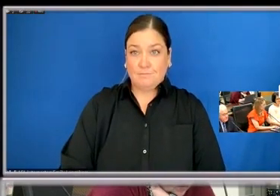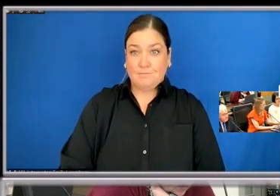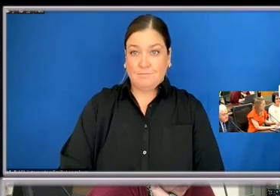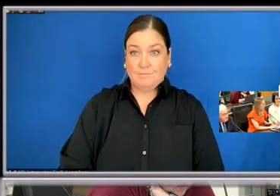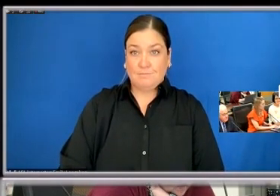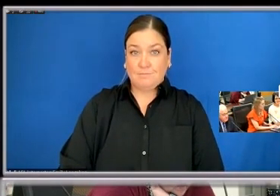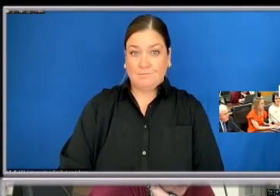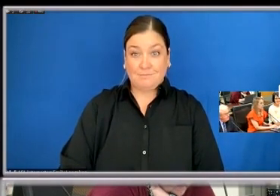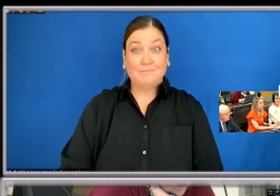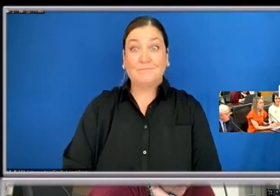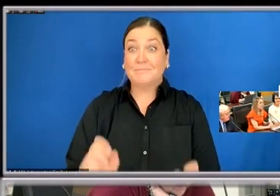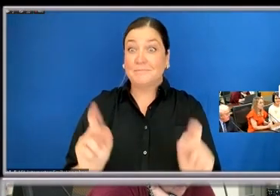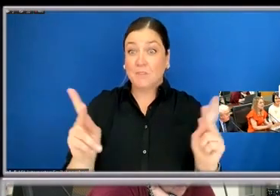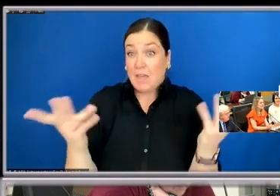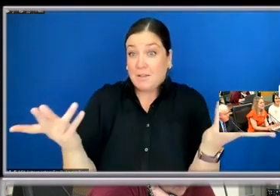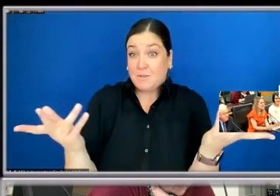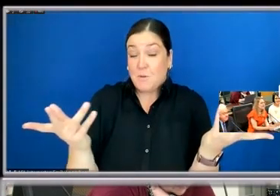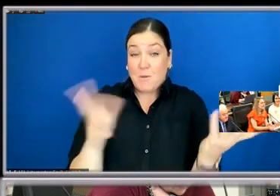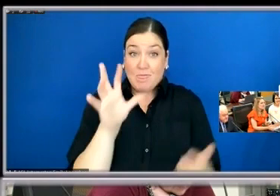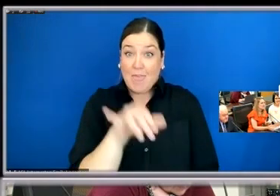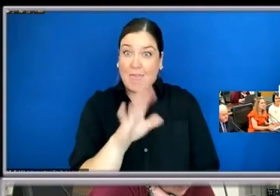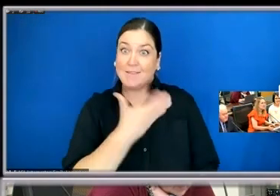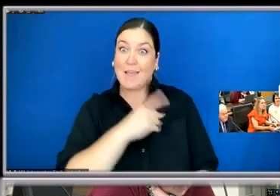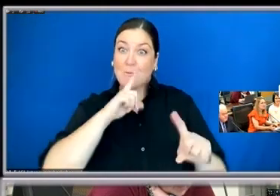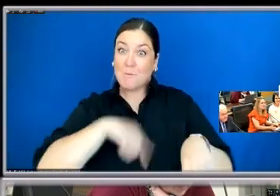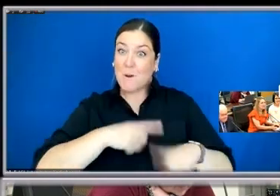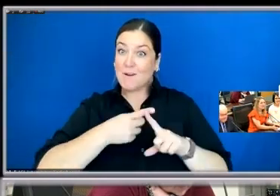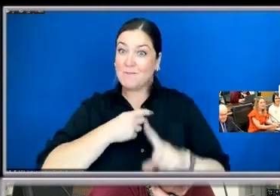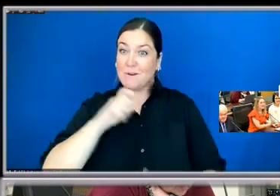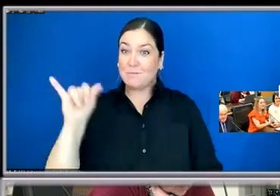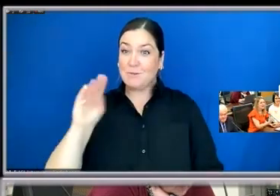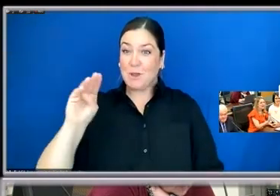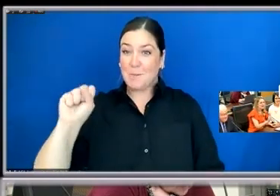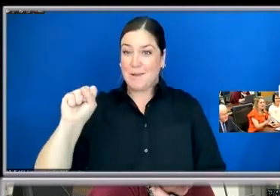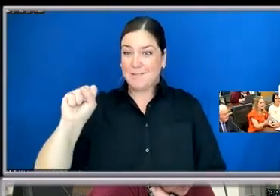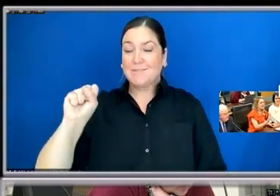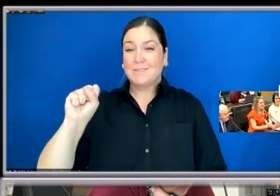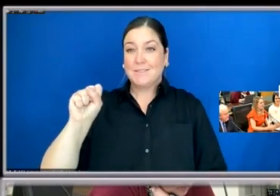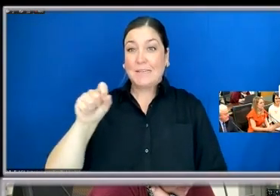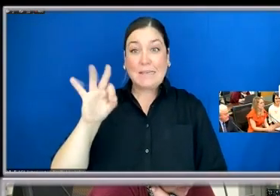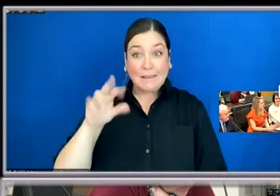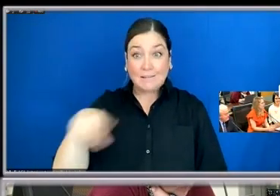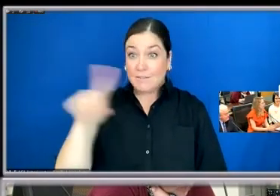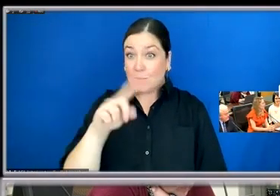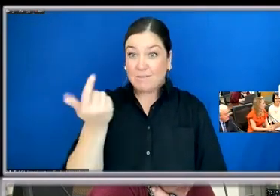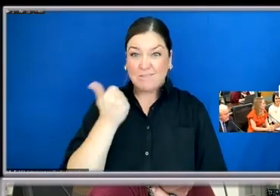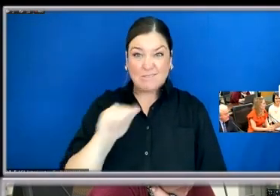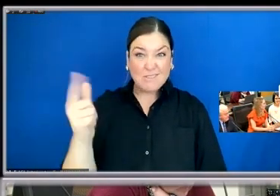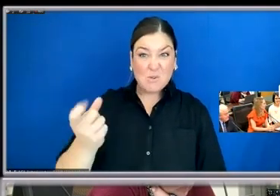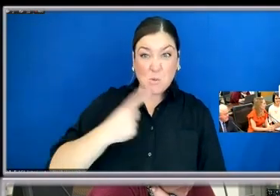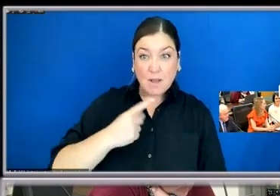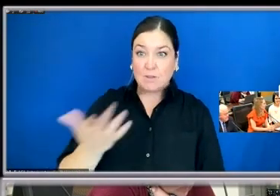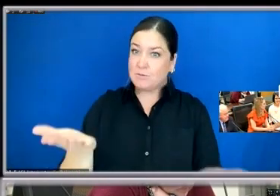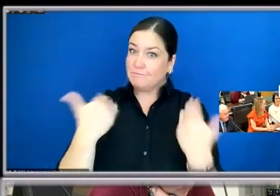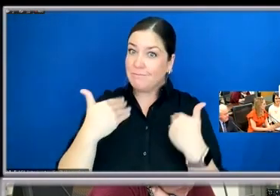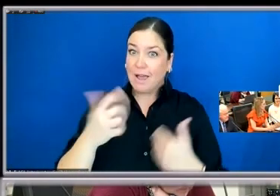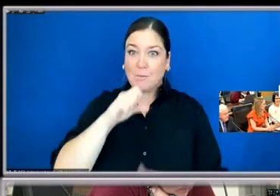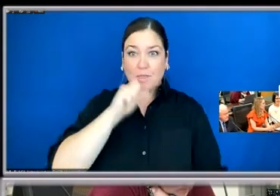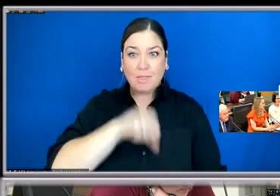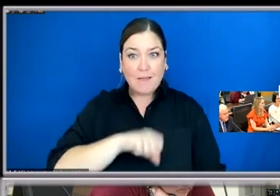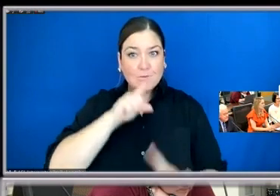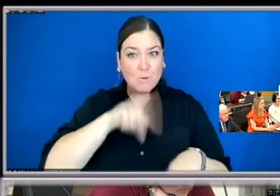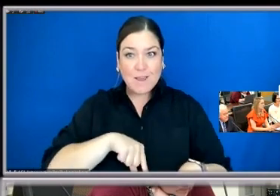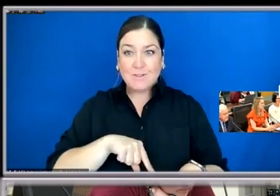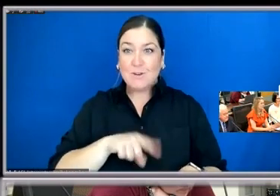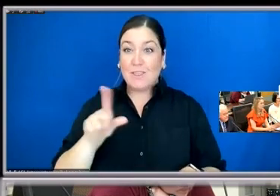All right, that is our report from the Jean Mousseau Schools. If you have any questions, I would love to entertain them. This is